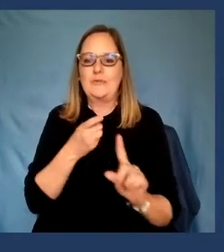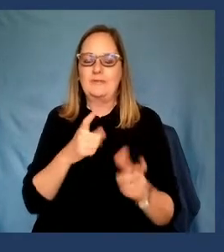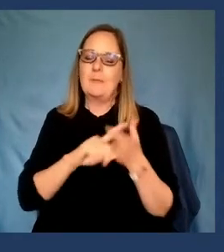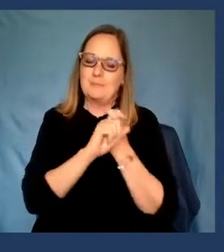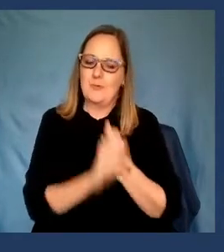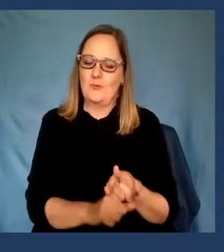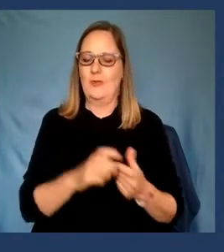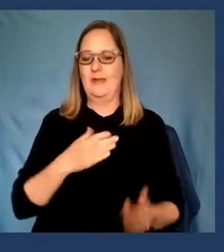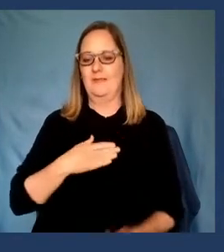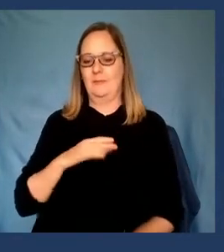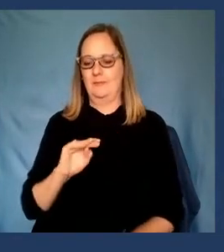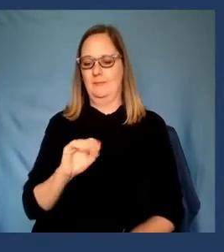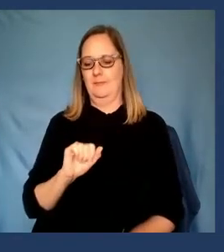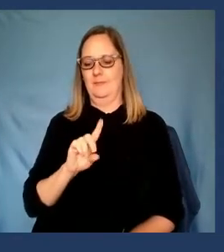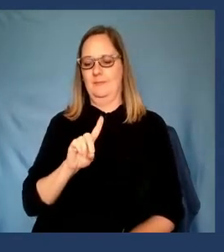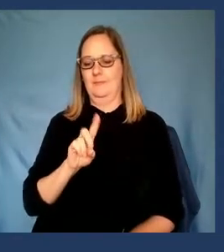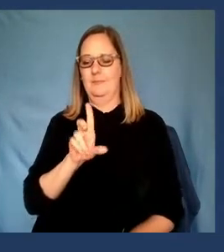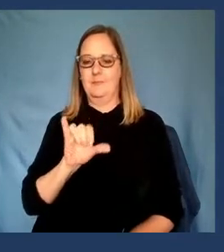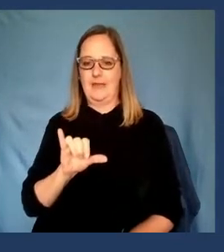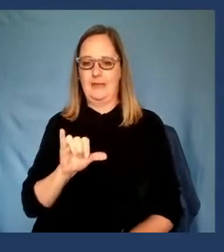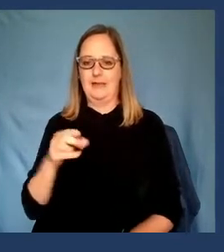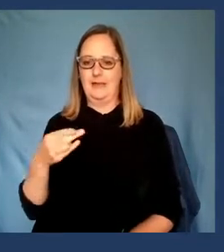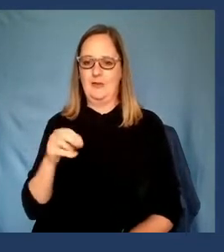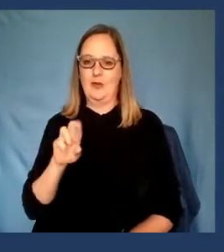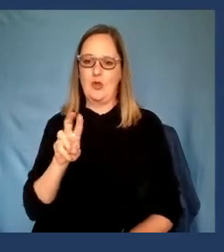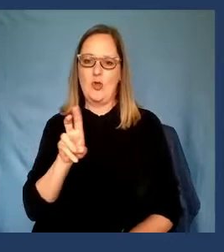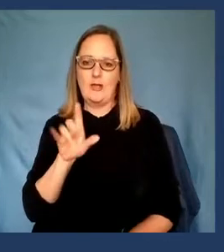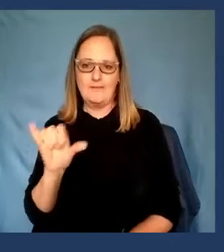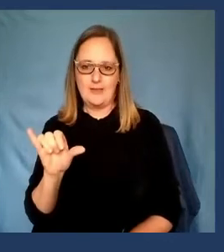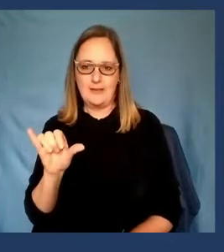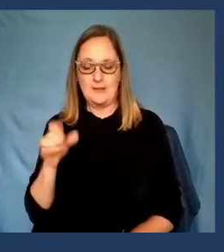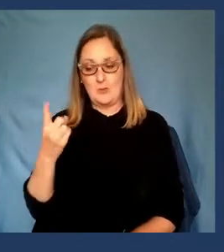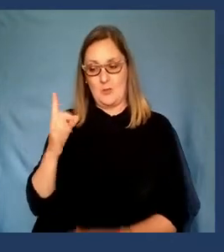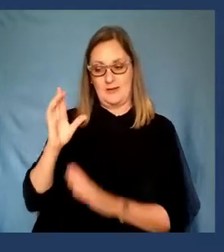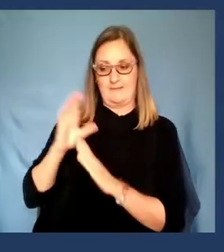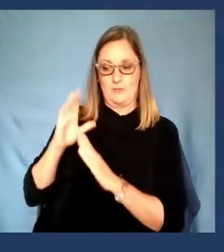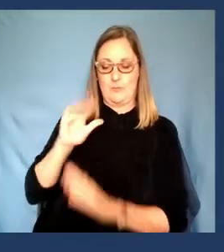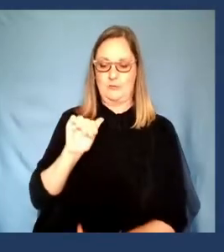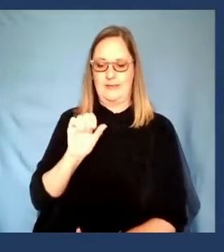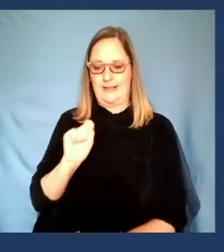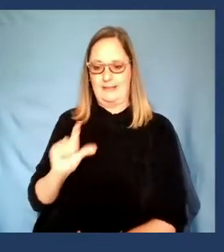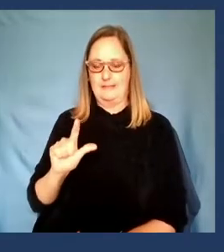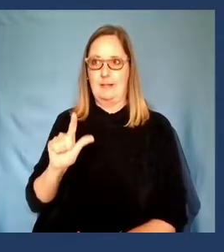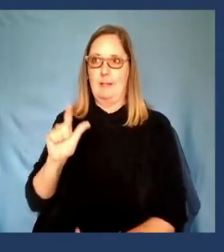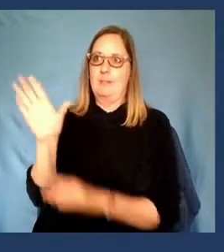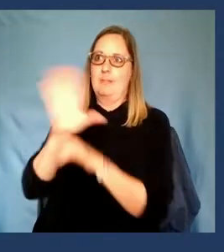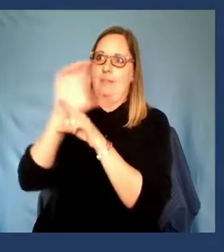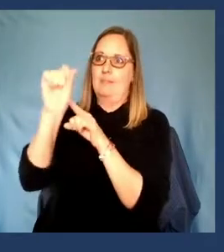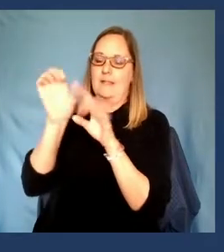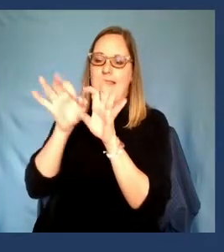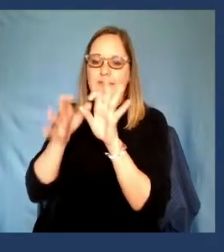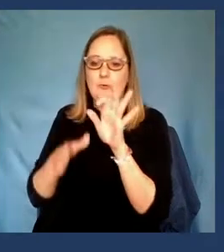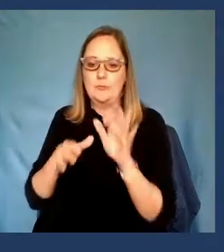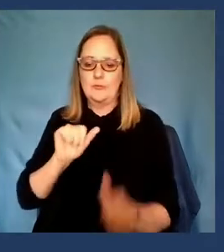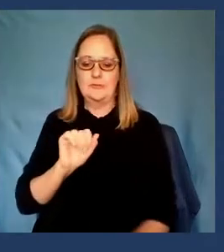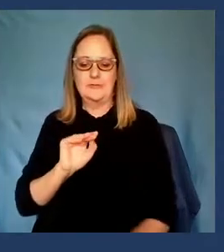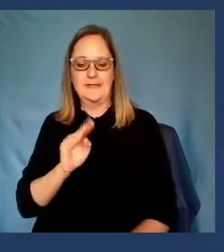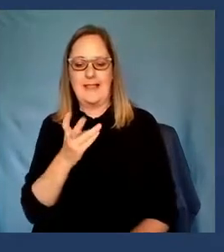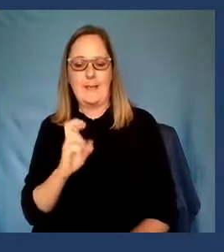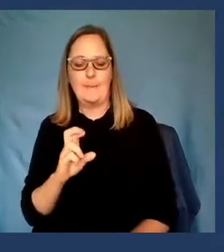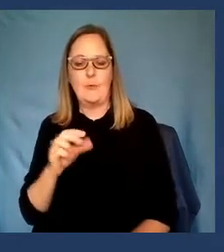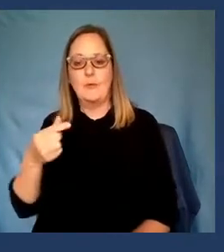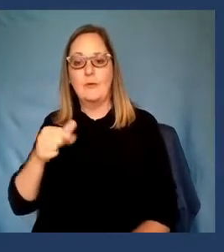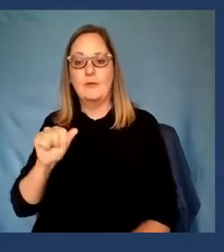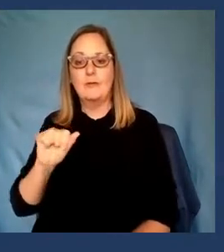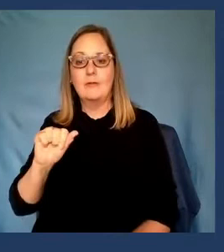Harvey, and one of the most amazing ASL interpreters, Amber Gallagher. So let me